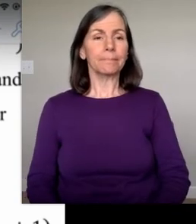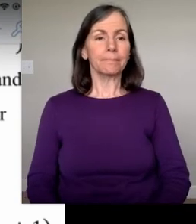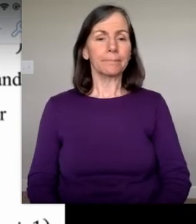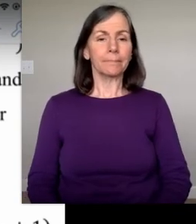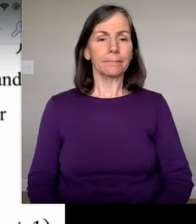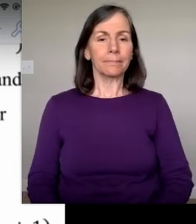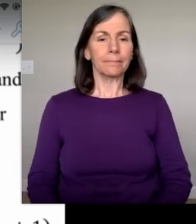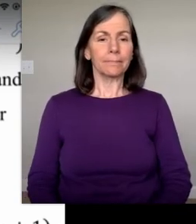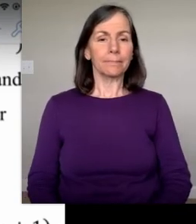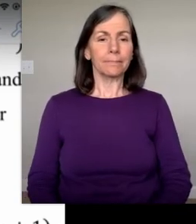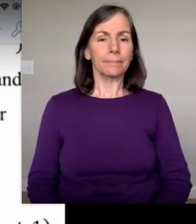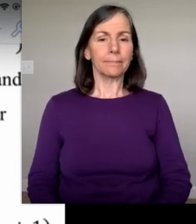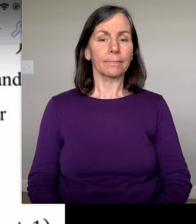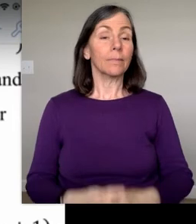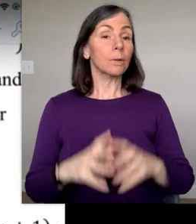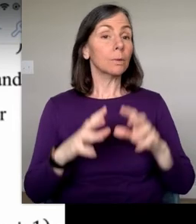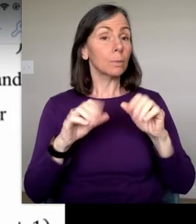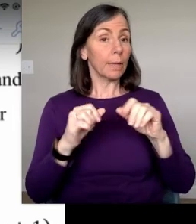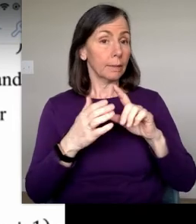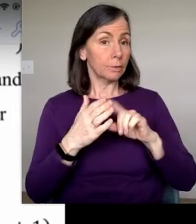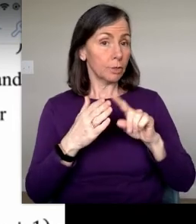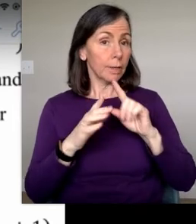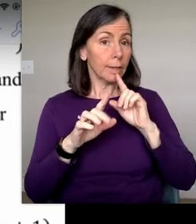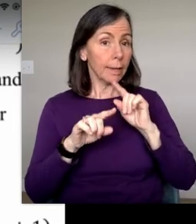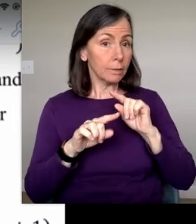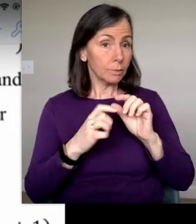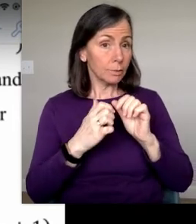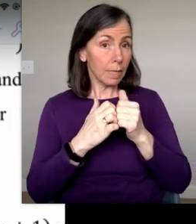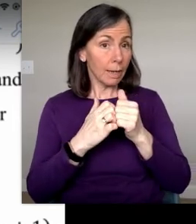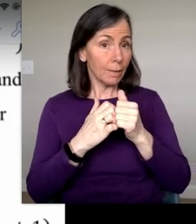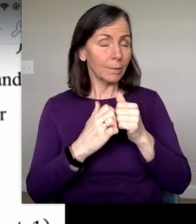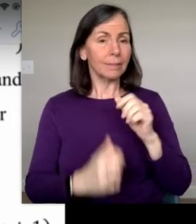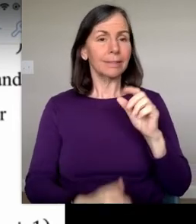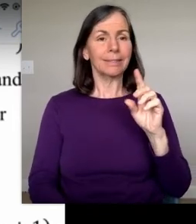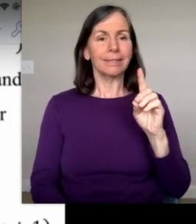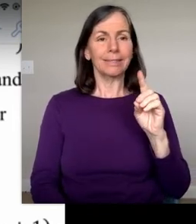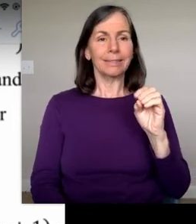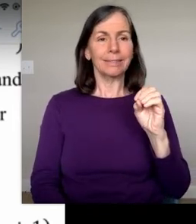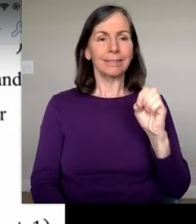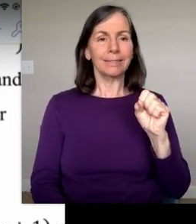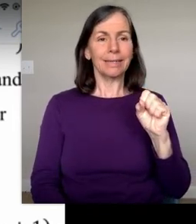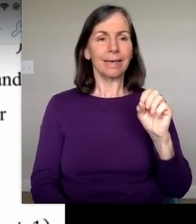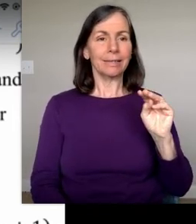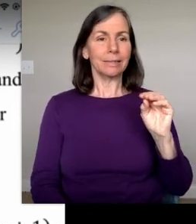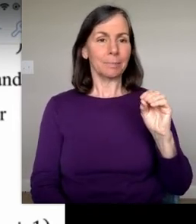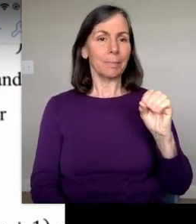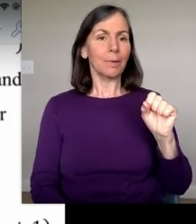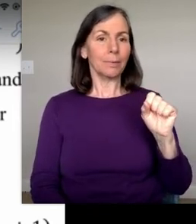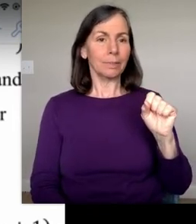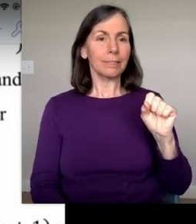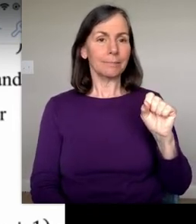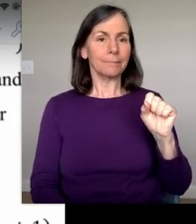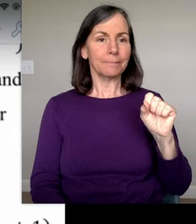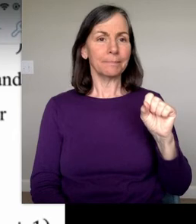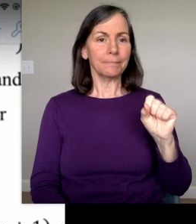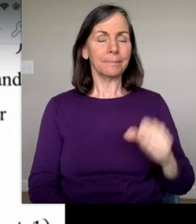You can always check your answers by looking on Desmos.